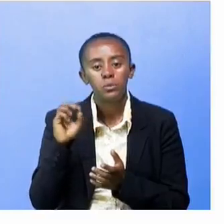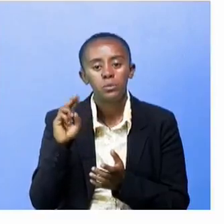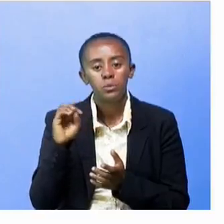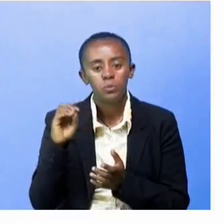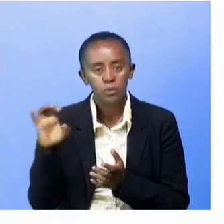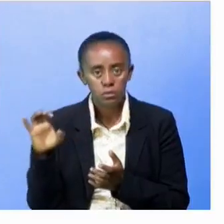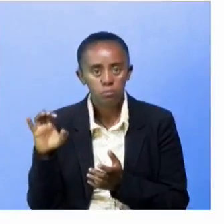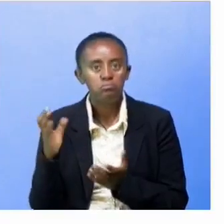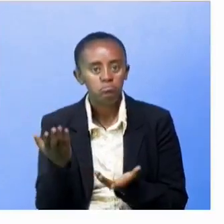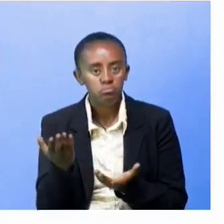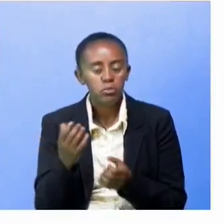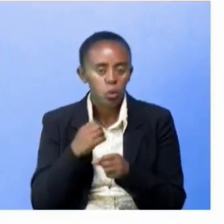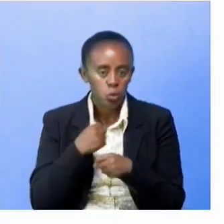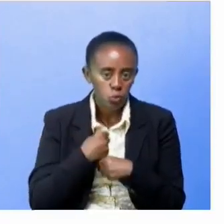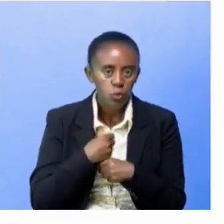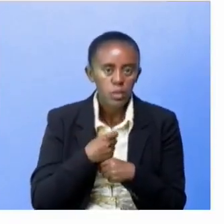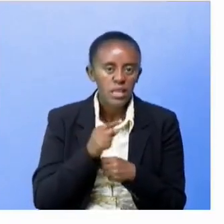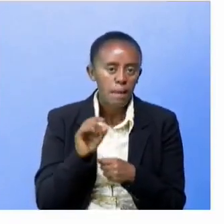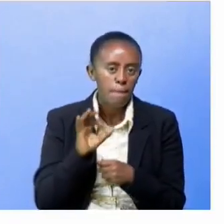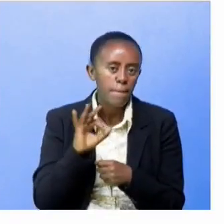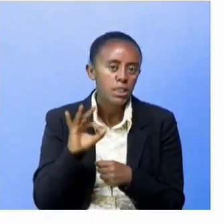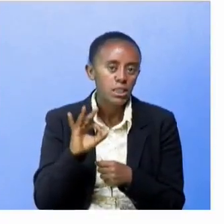the best